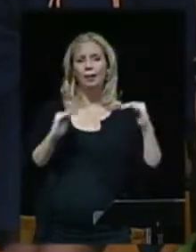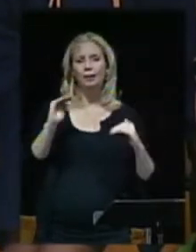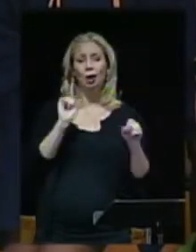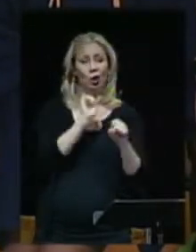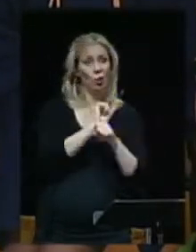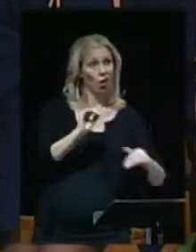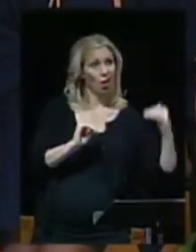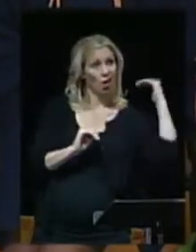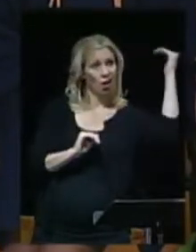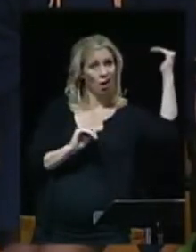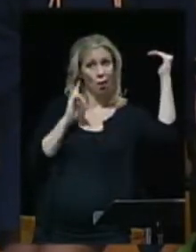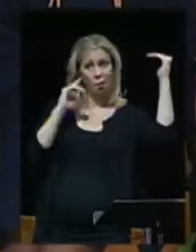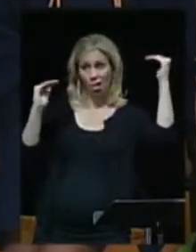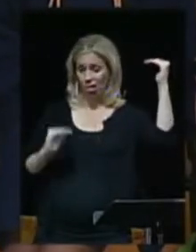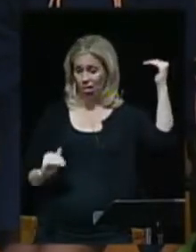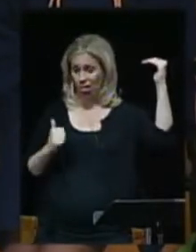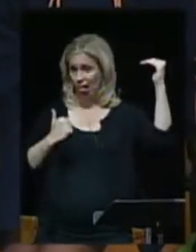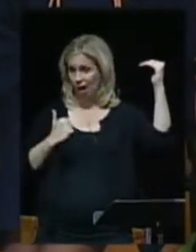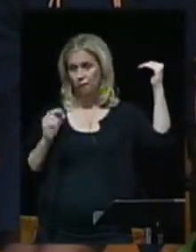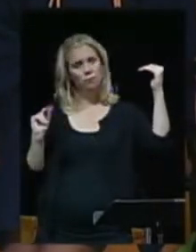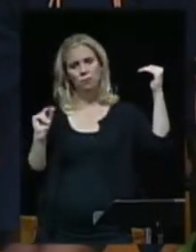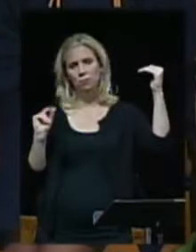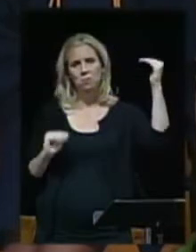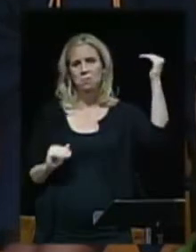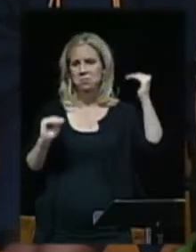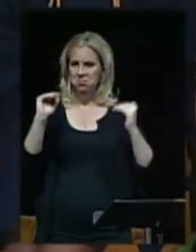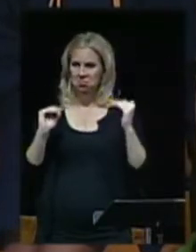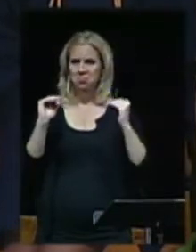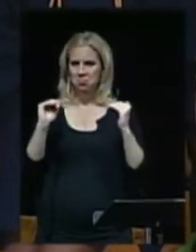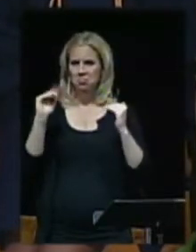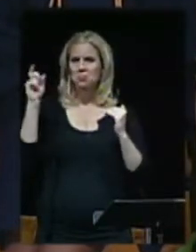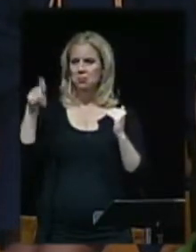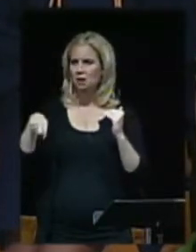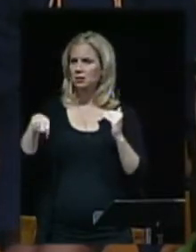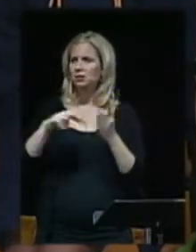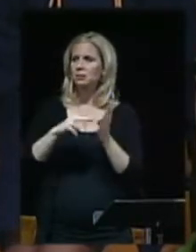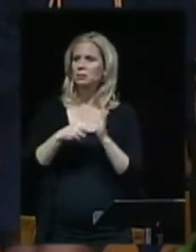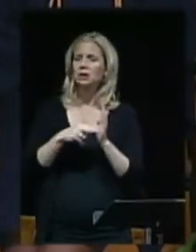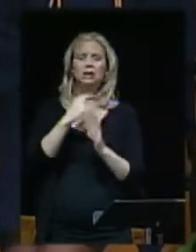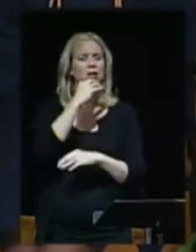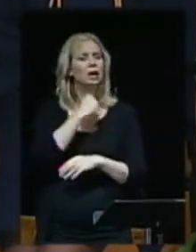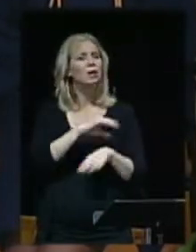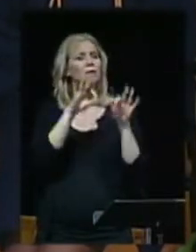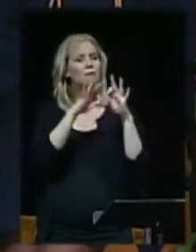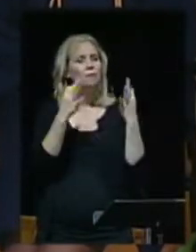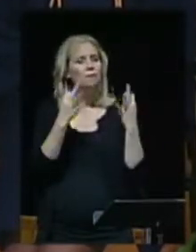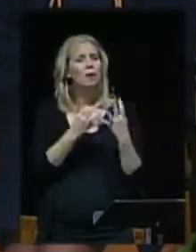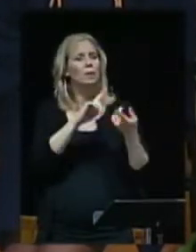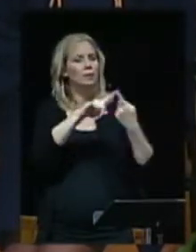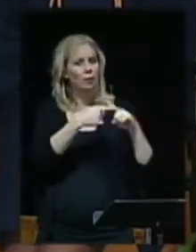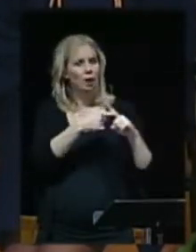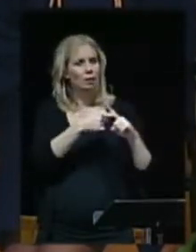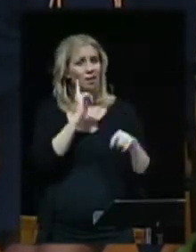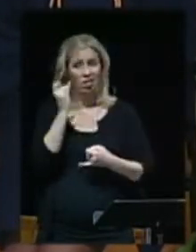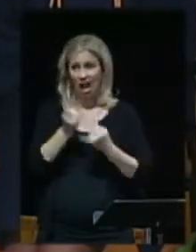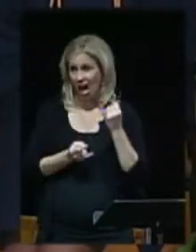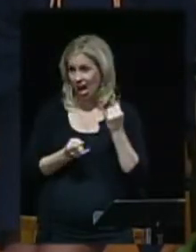mainstay of your life. Finding balance between work and life requires that you care for your family and friends. For in the end, that is all you